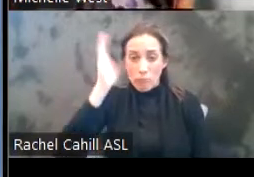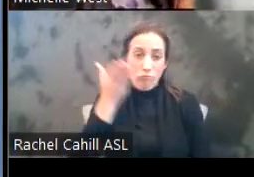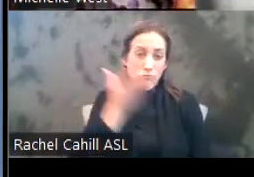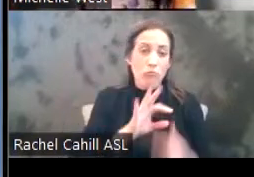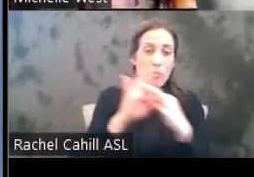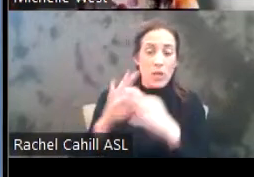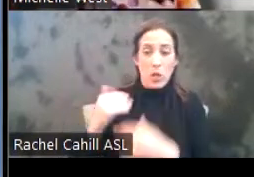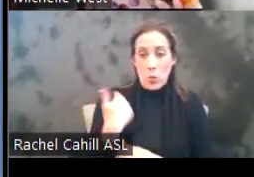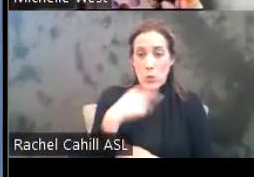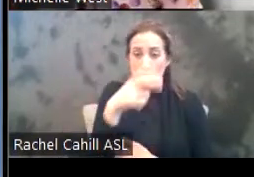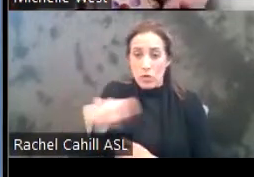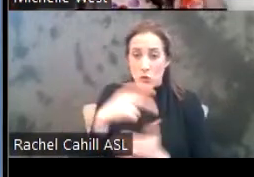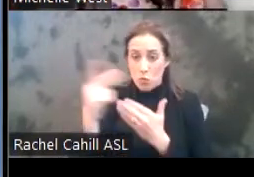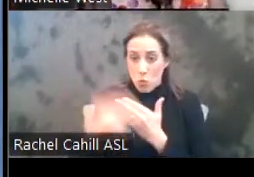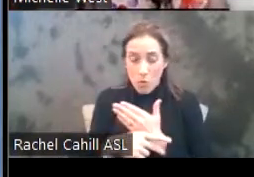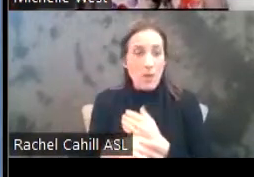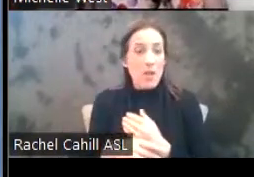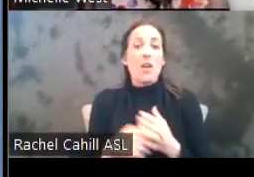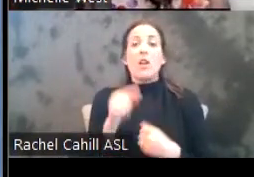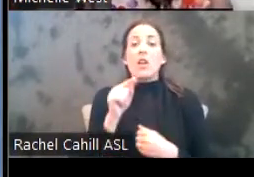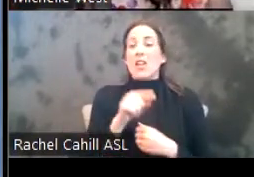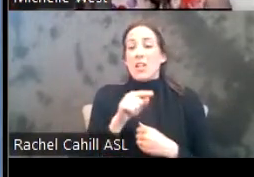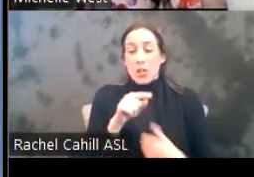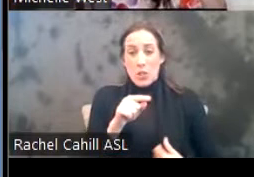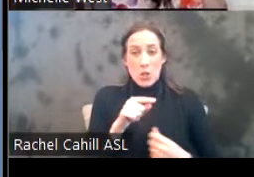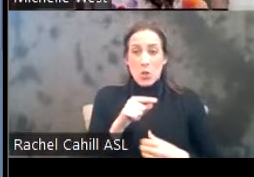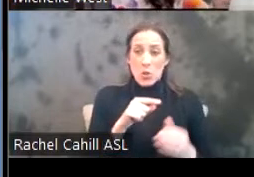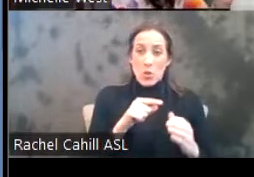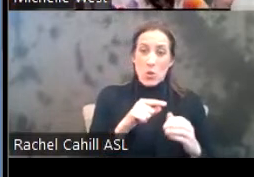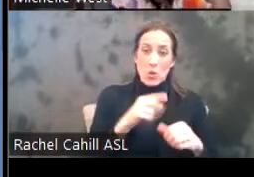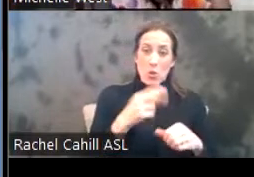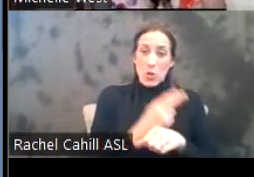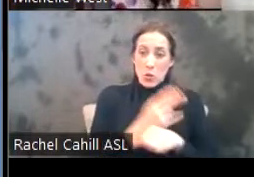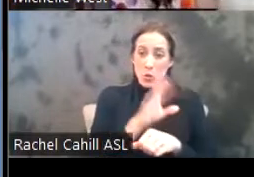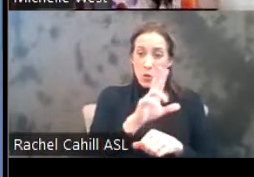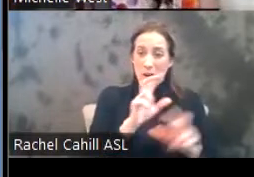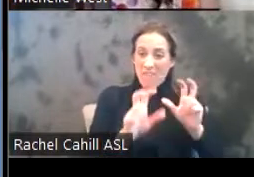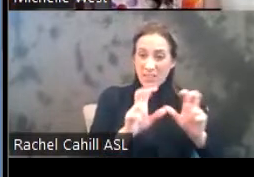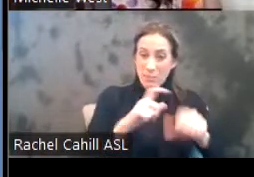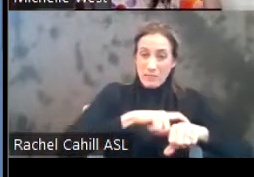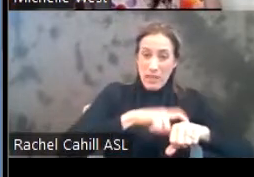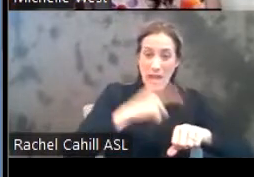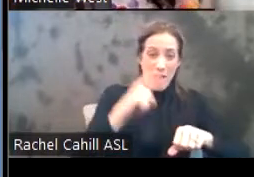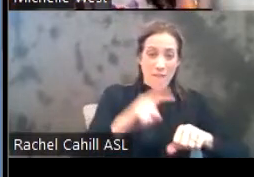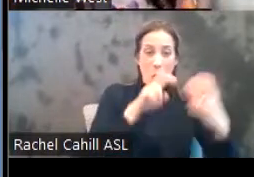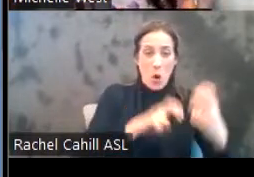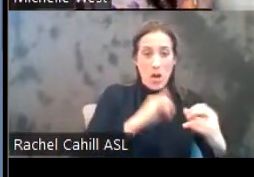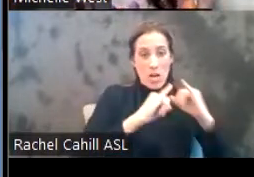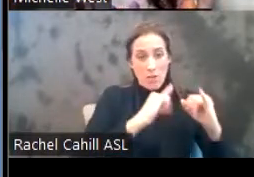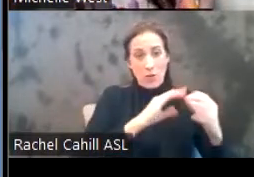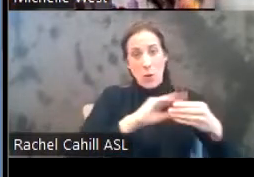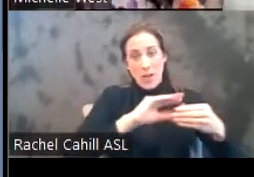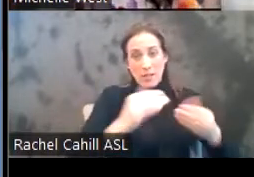all things that you've invested in the testimony, coming up with the event, or just the information